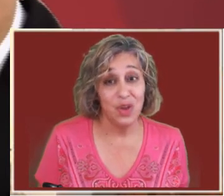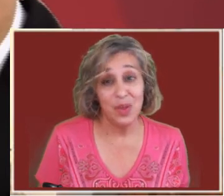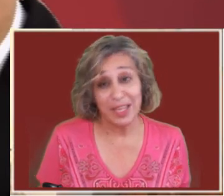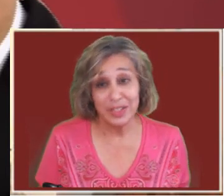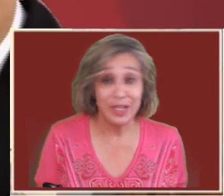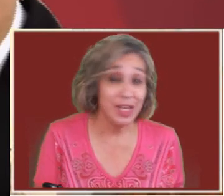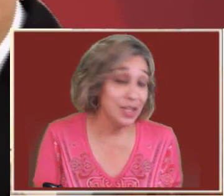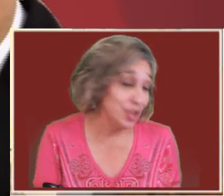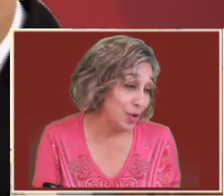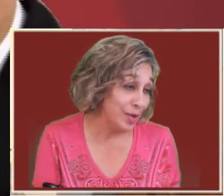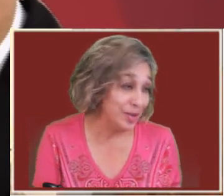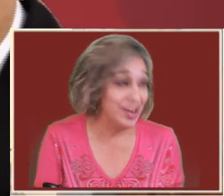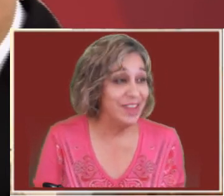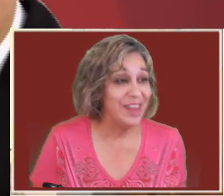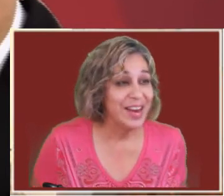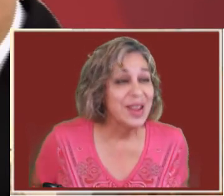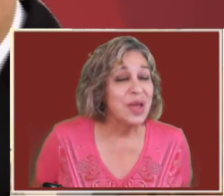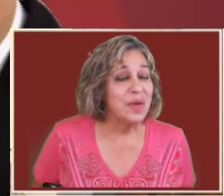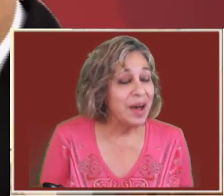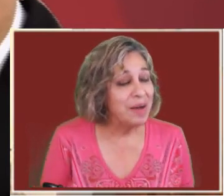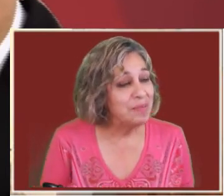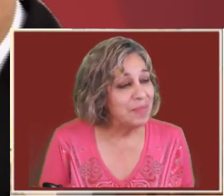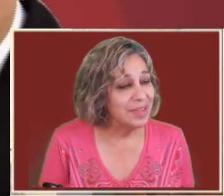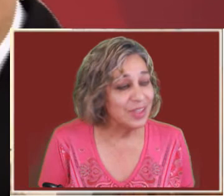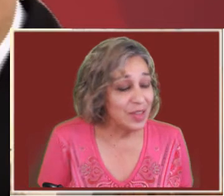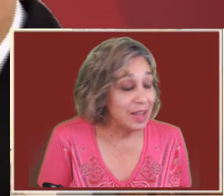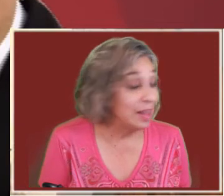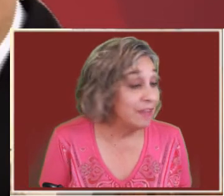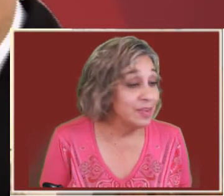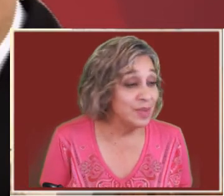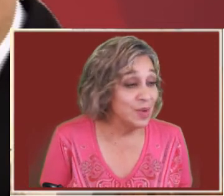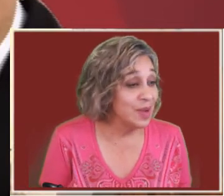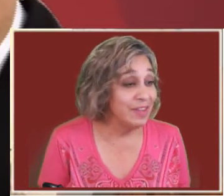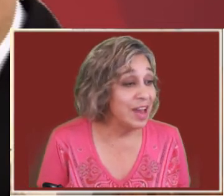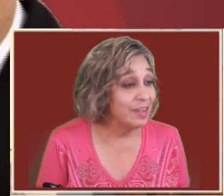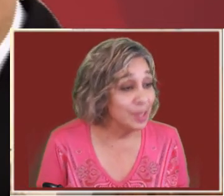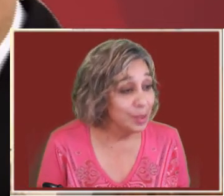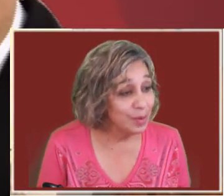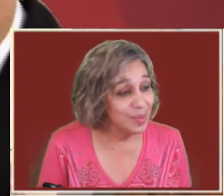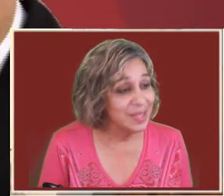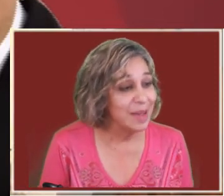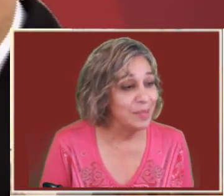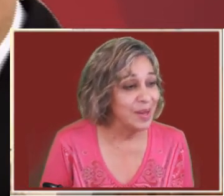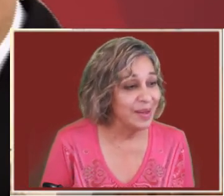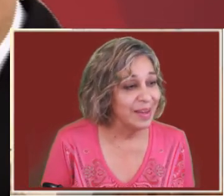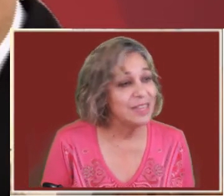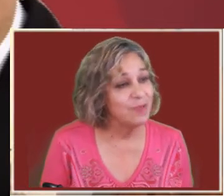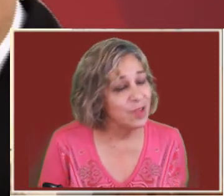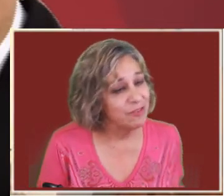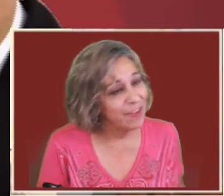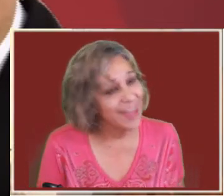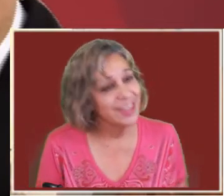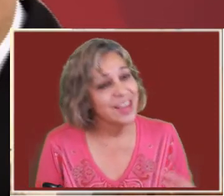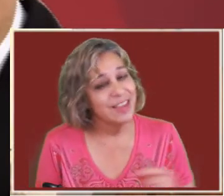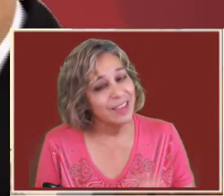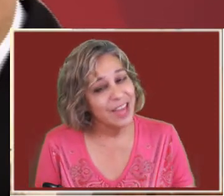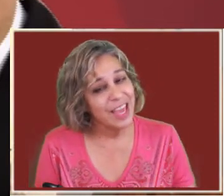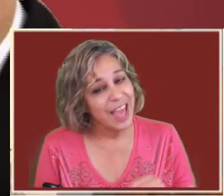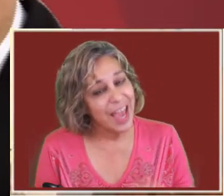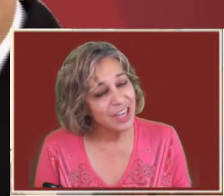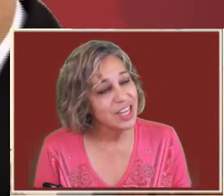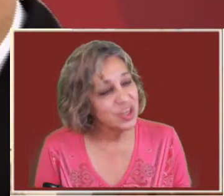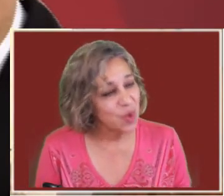no electricity, no internet, right? A lot of them don't even have a clue what's happening, except for the fact that